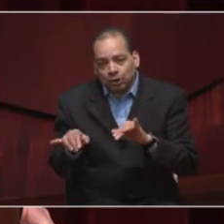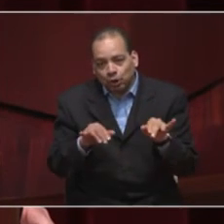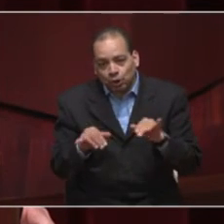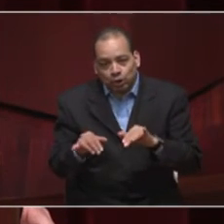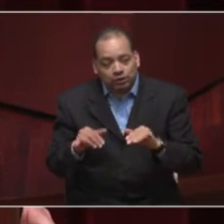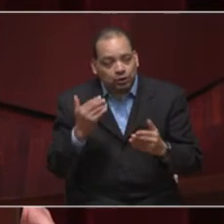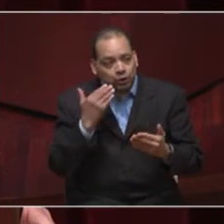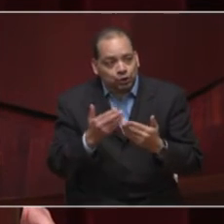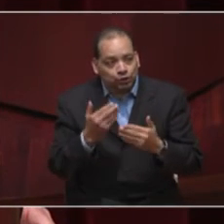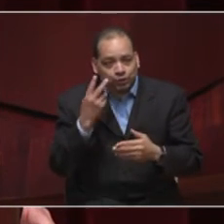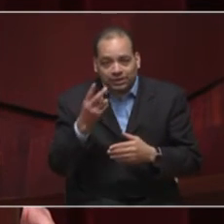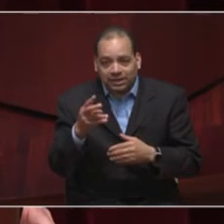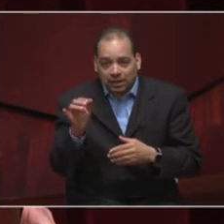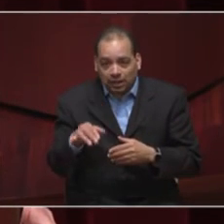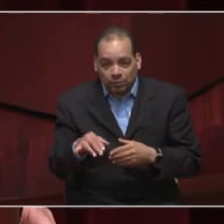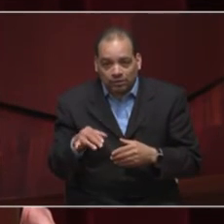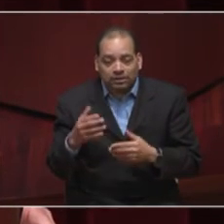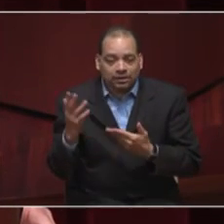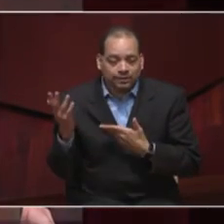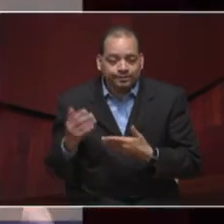that one is out.